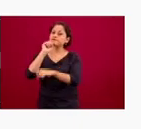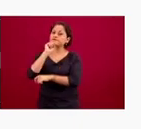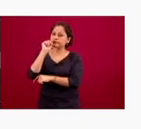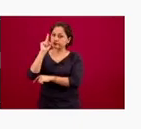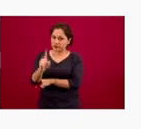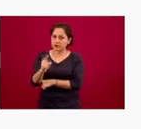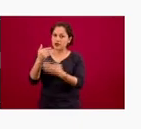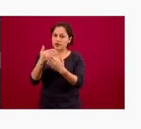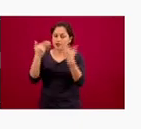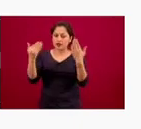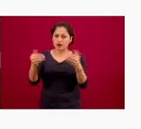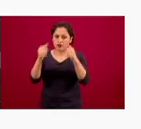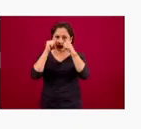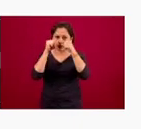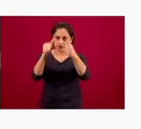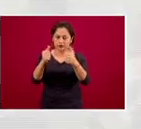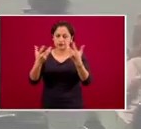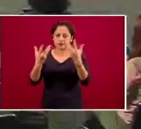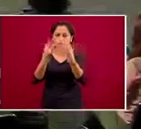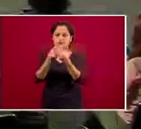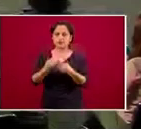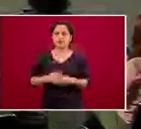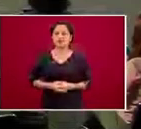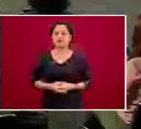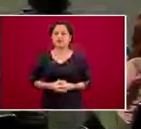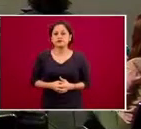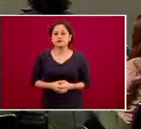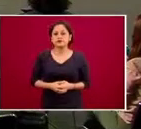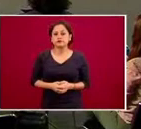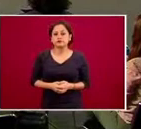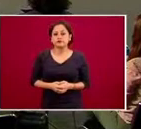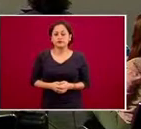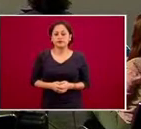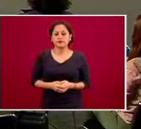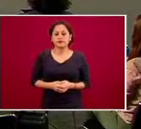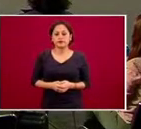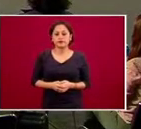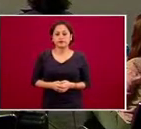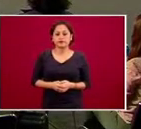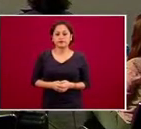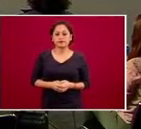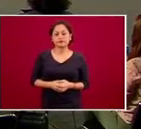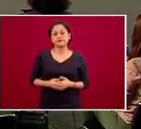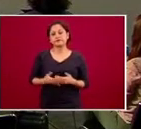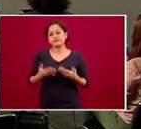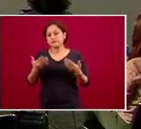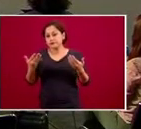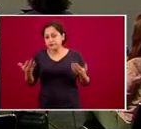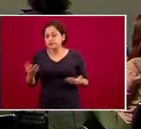and international institutions. We're all working together on this response.